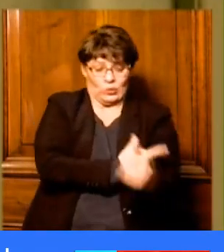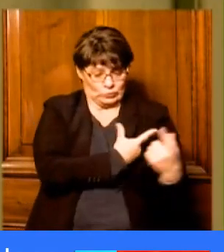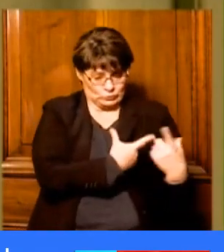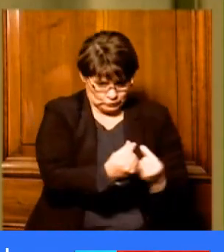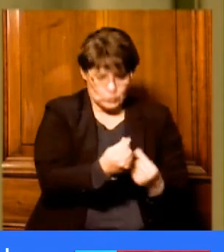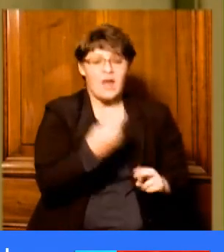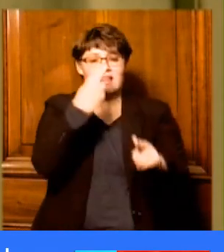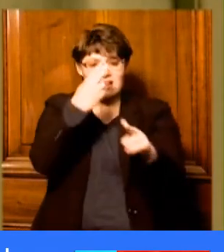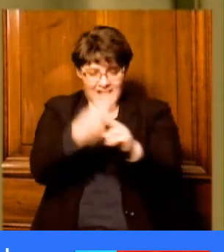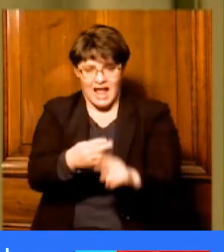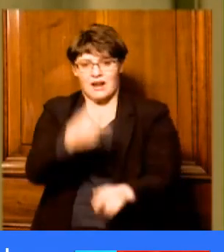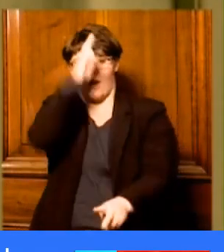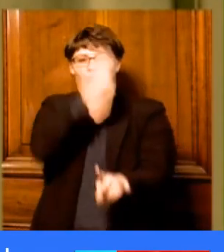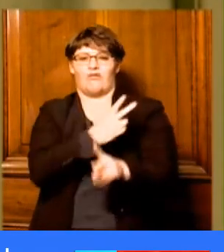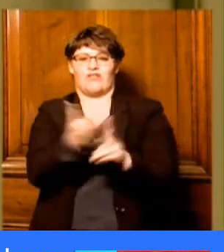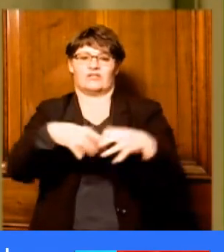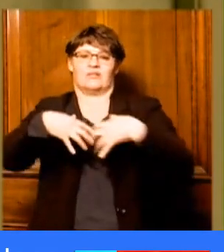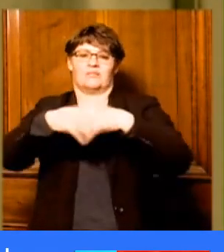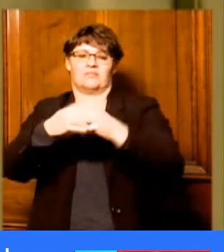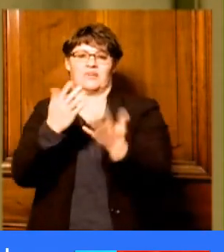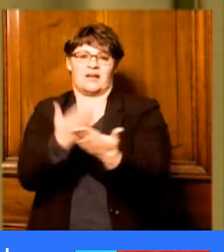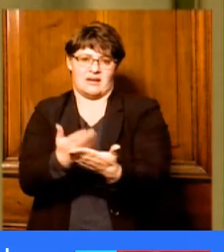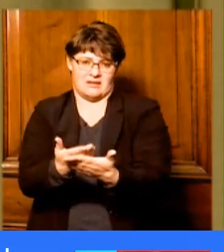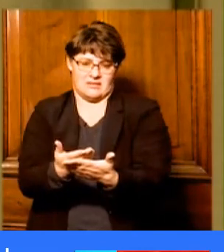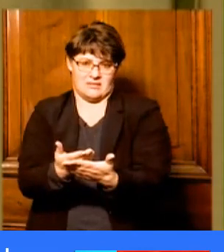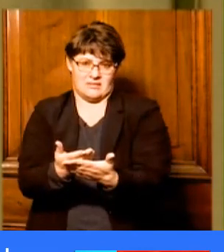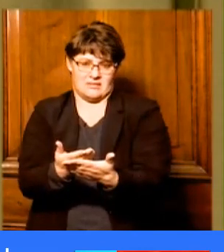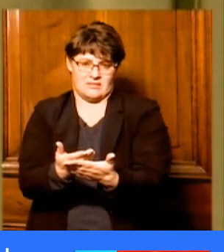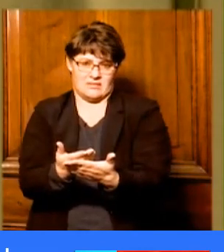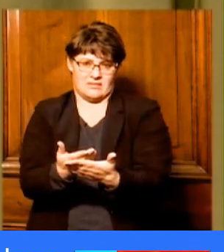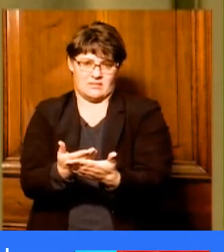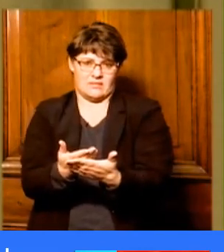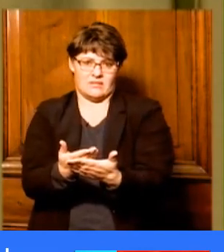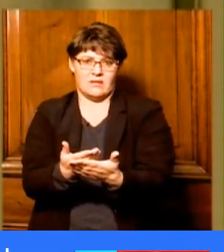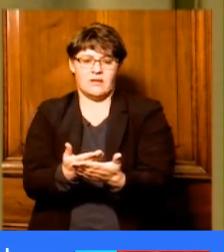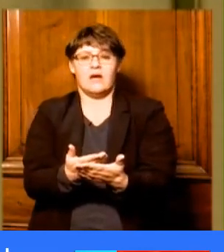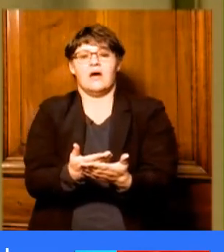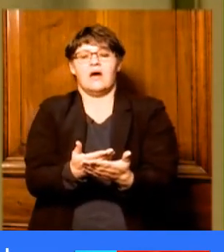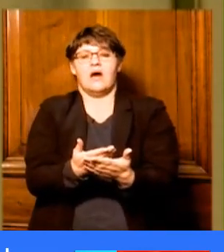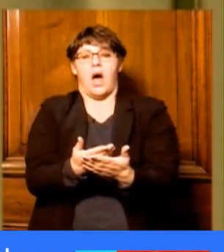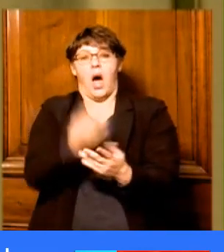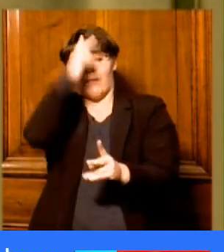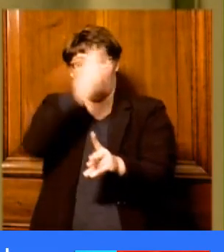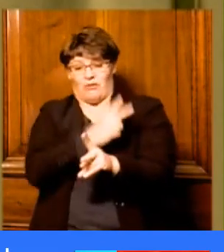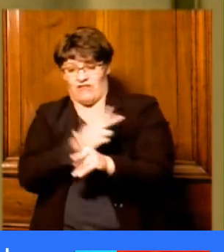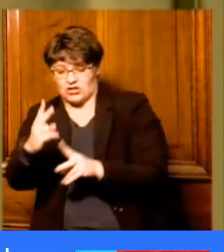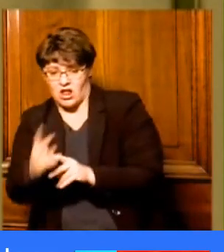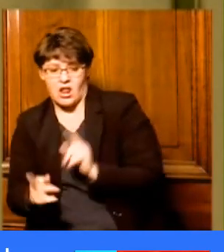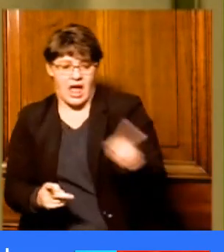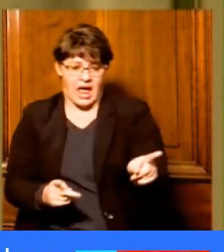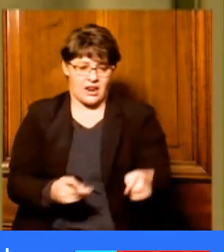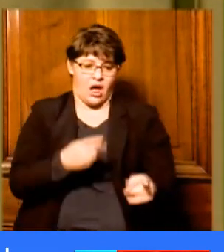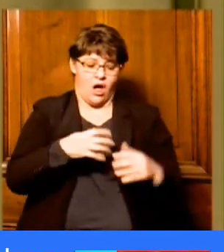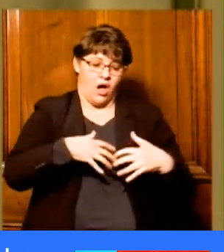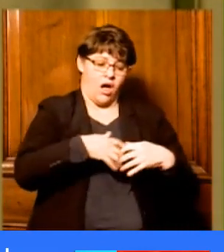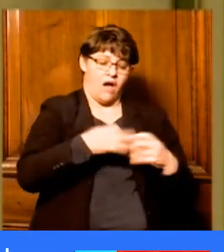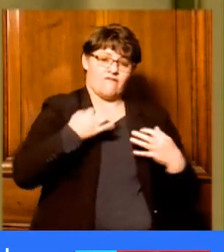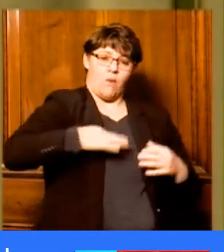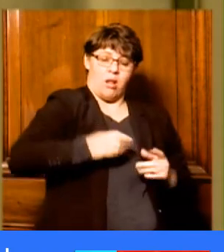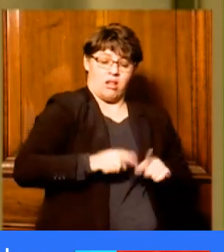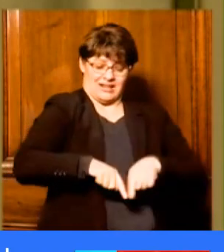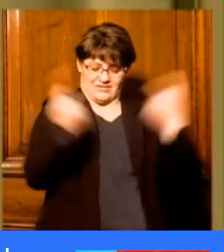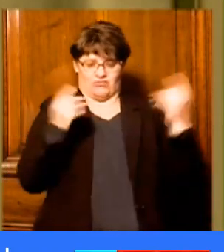Minister speaks to, because formalization and professionalization must not be confused. One is a precursor to the other, and I